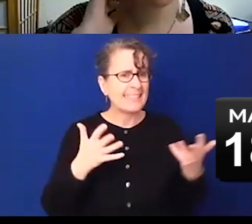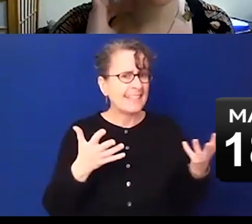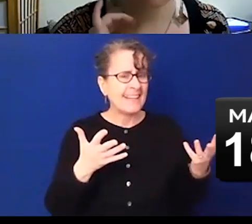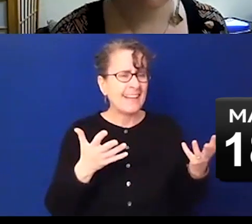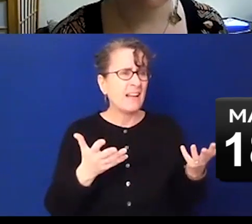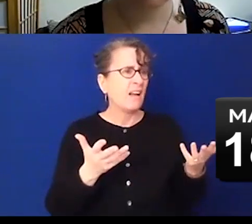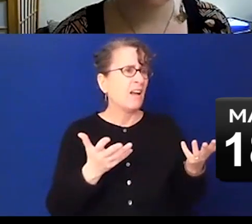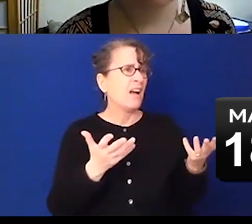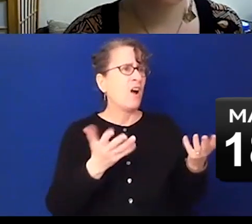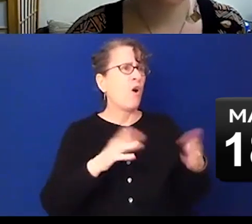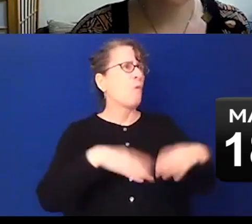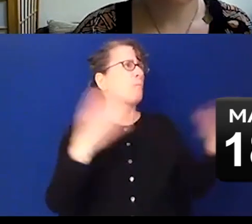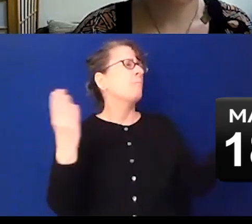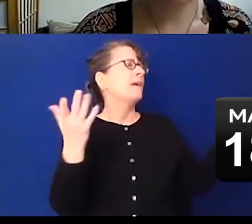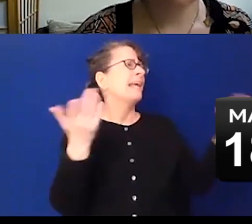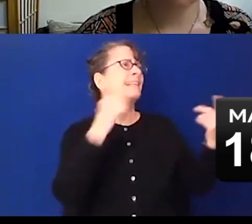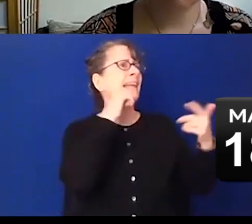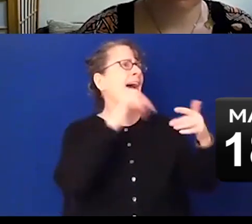situation. So,